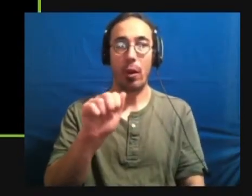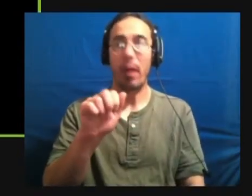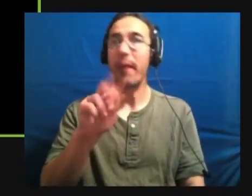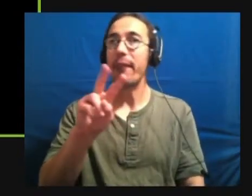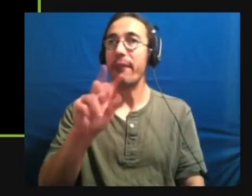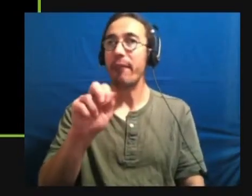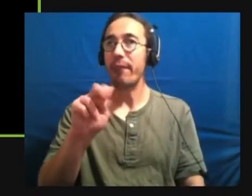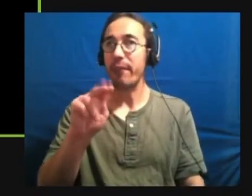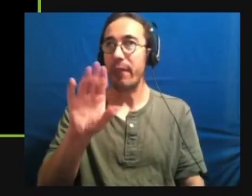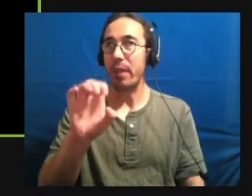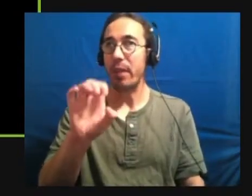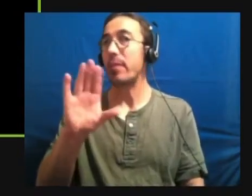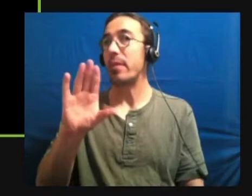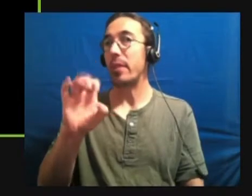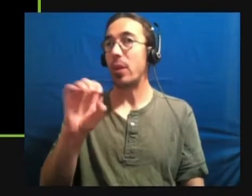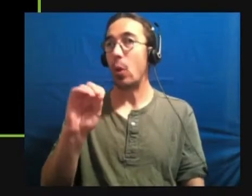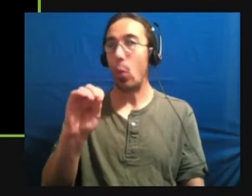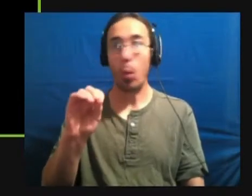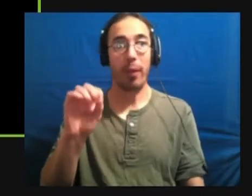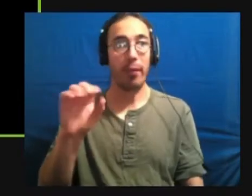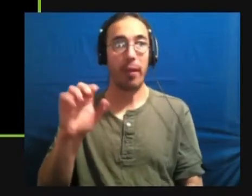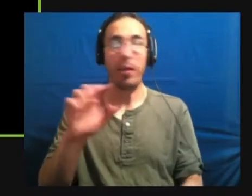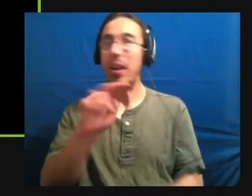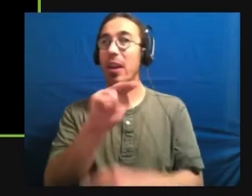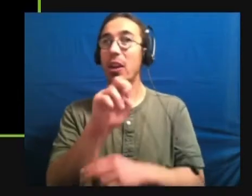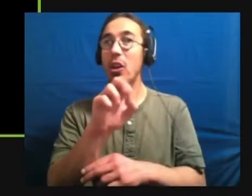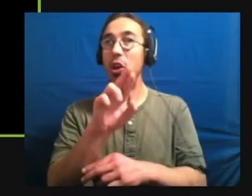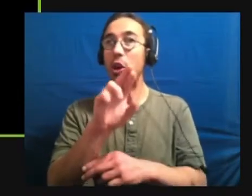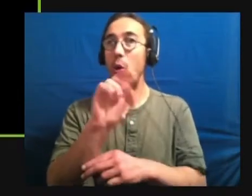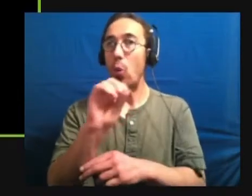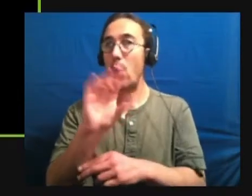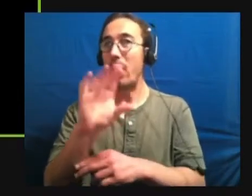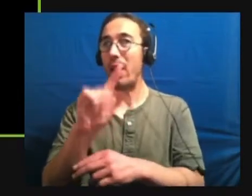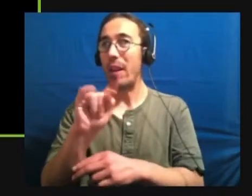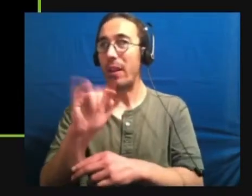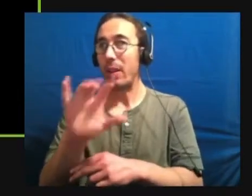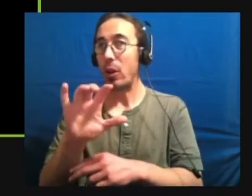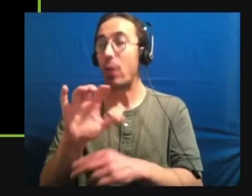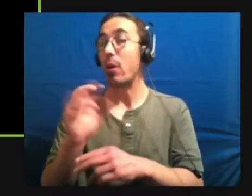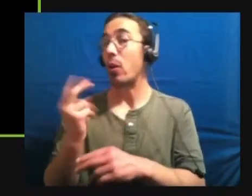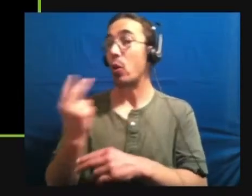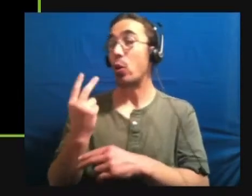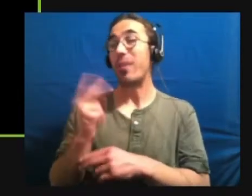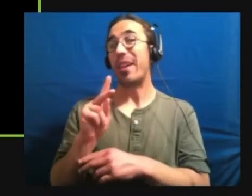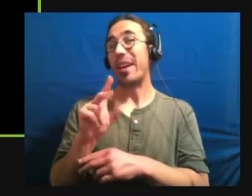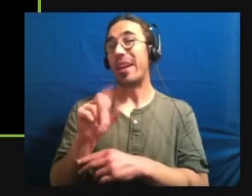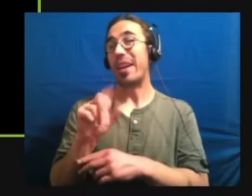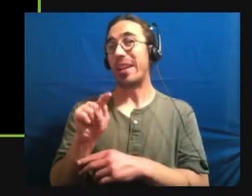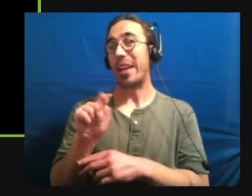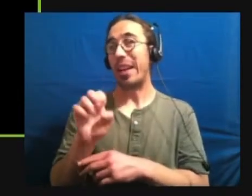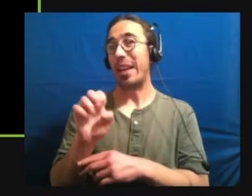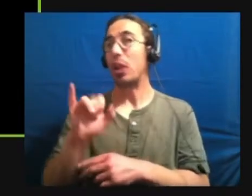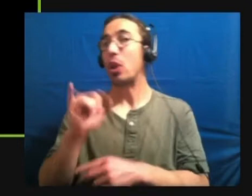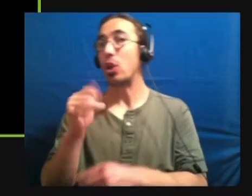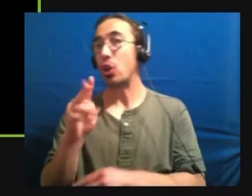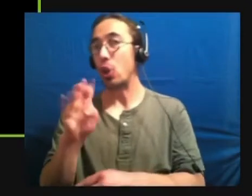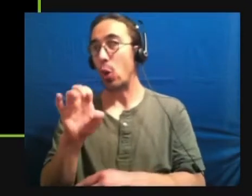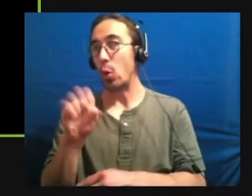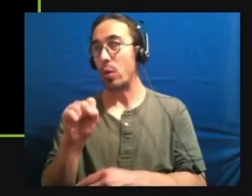of Neuroclastic, and I'm with Kate Jones. We'll introduce ourselves in a second.